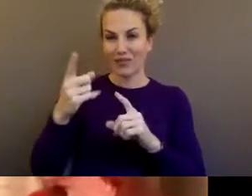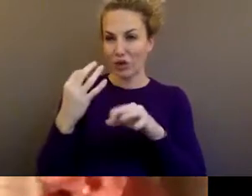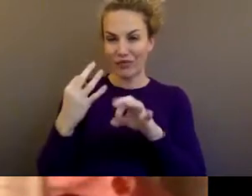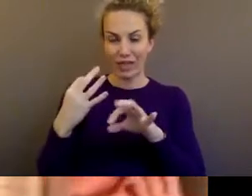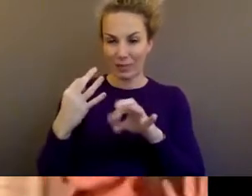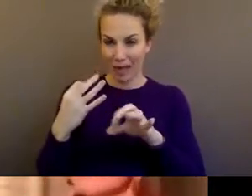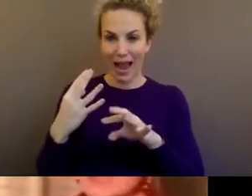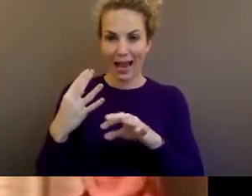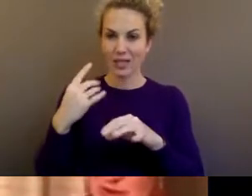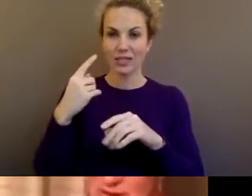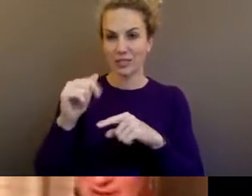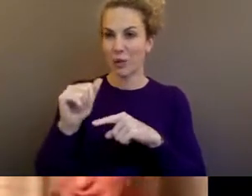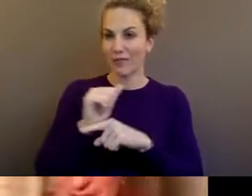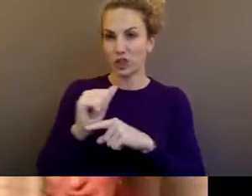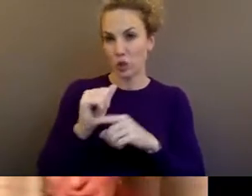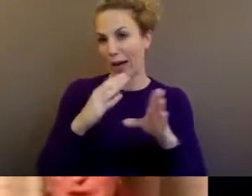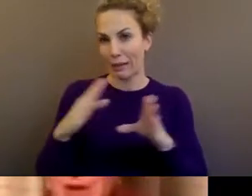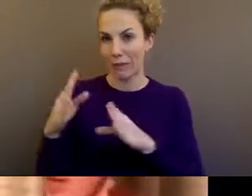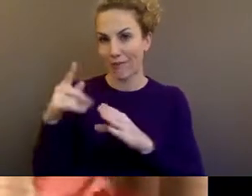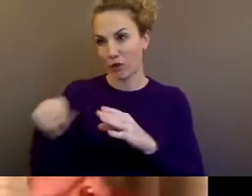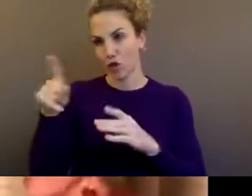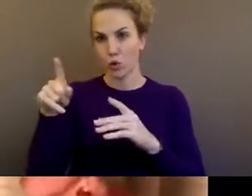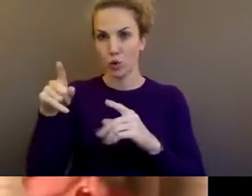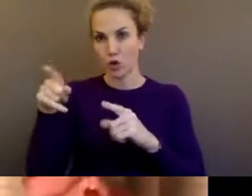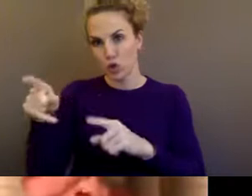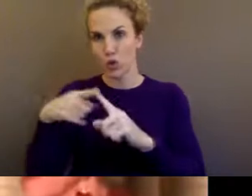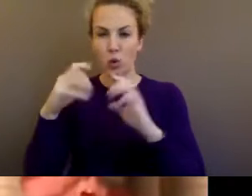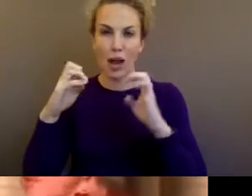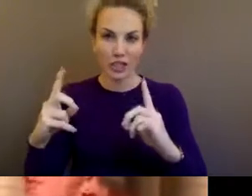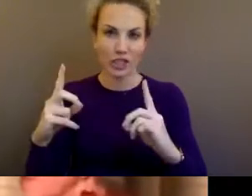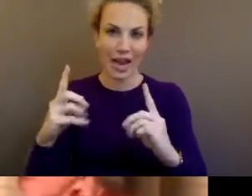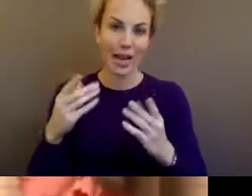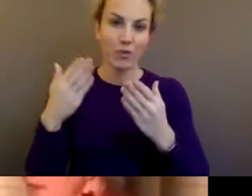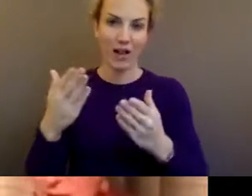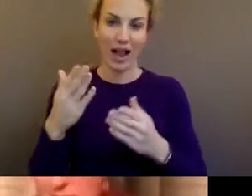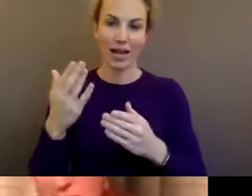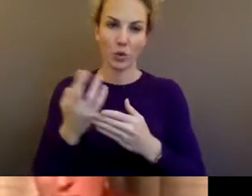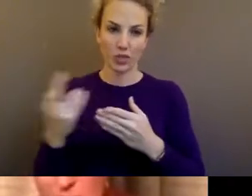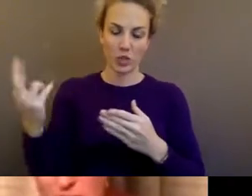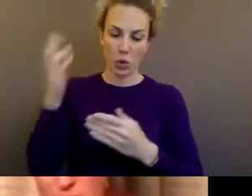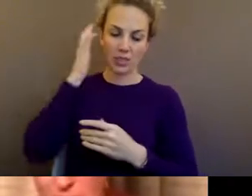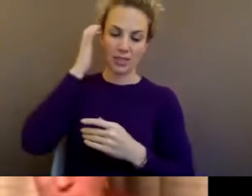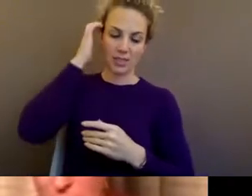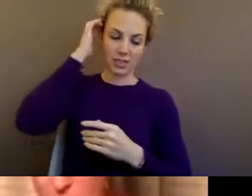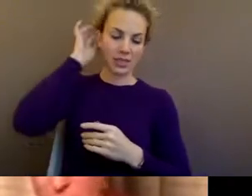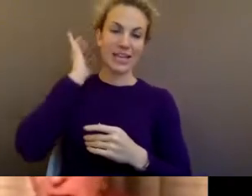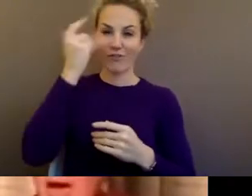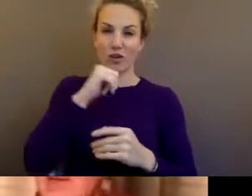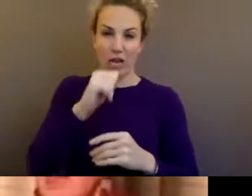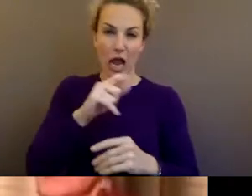a training plan that you have if you are and we'll ready to do it. Provide resources as well. And and not quite sure about